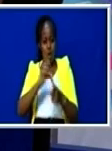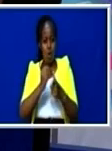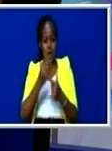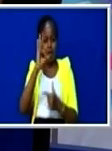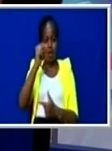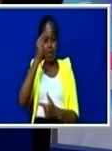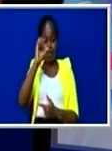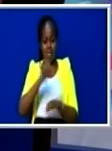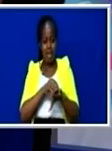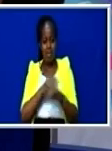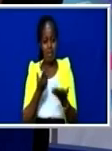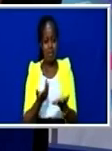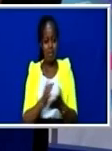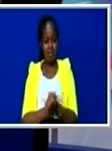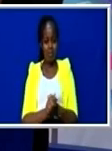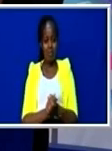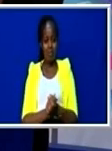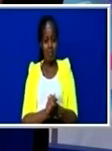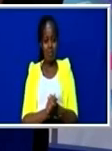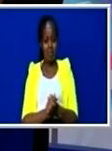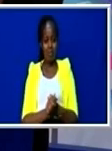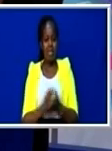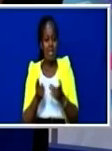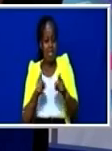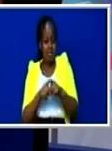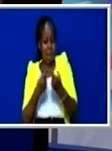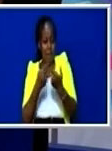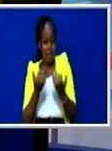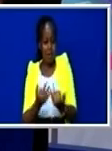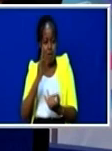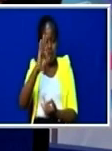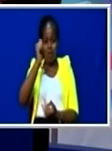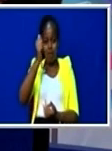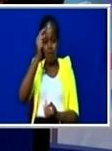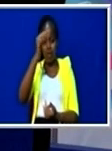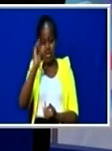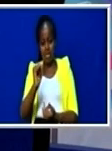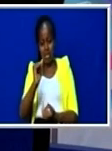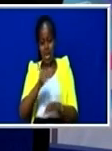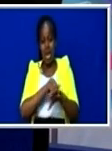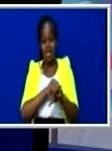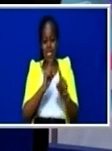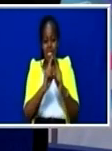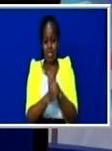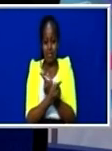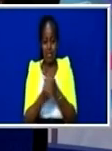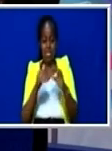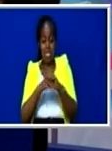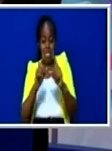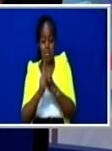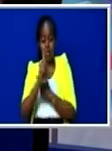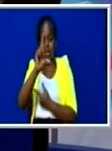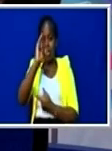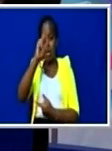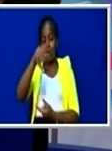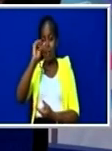Wait. The glycerol molecules may be similar, but then the fatty acids are They may be define different. different Yeah, lipids. they may be different.